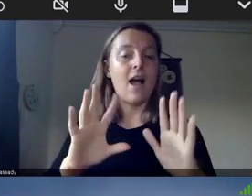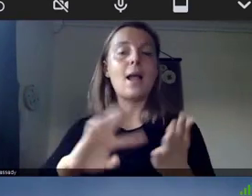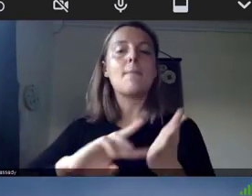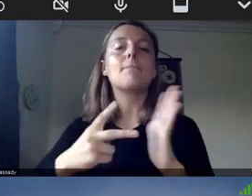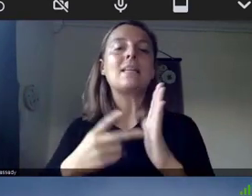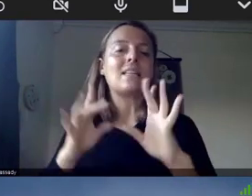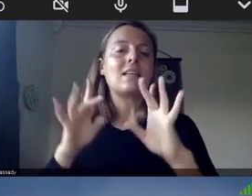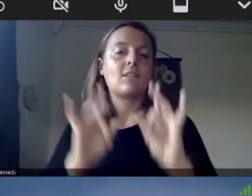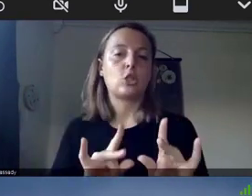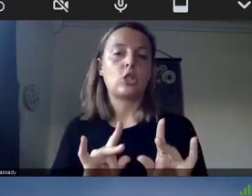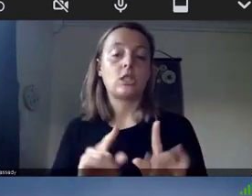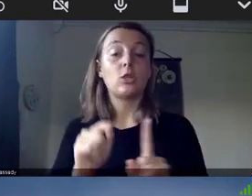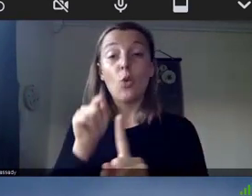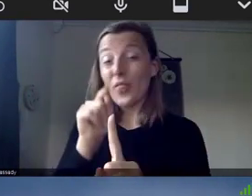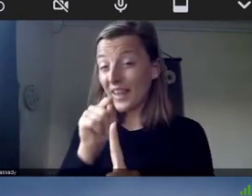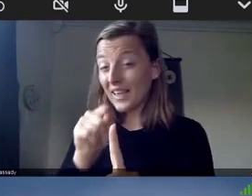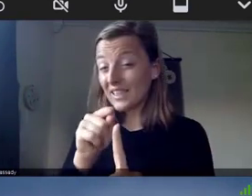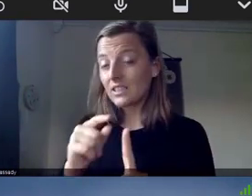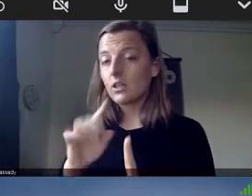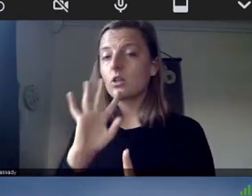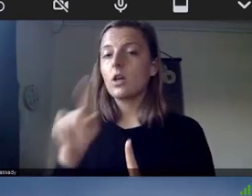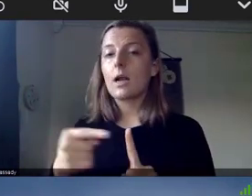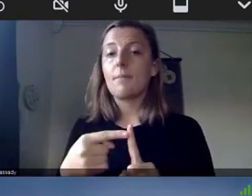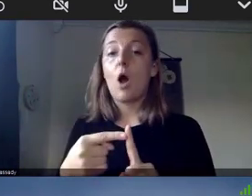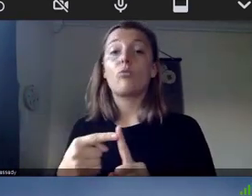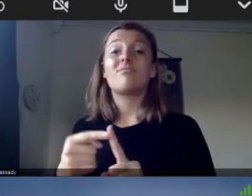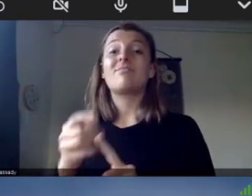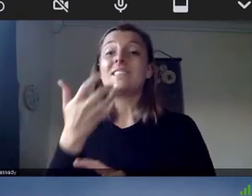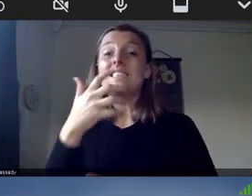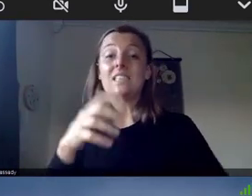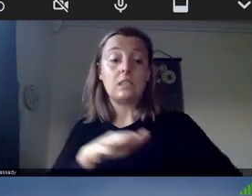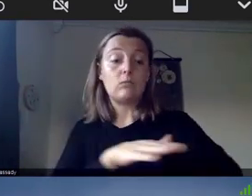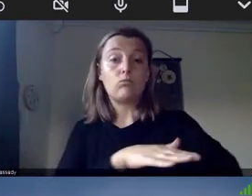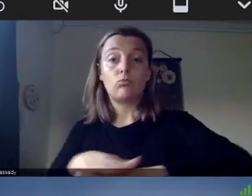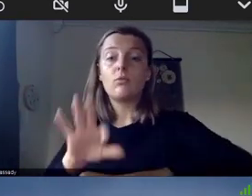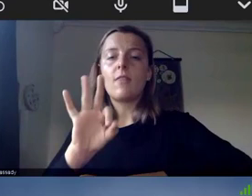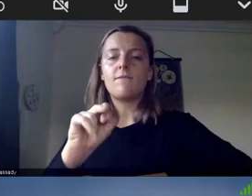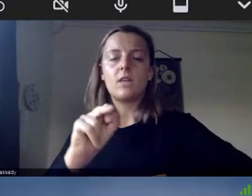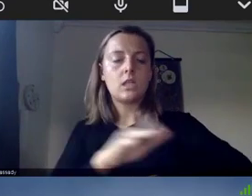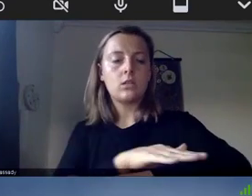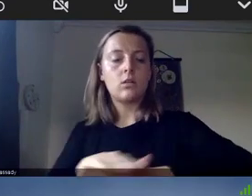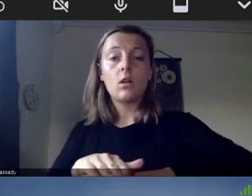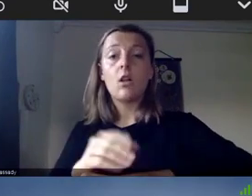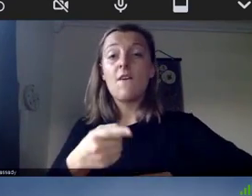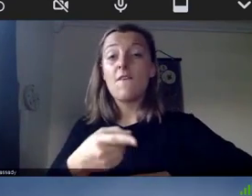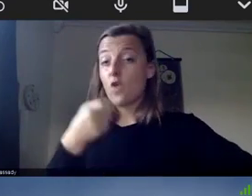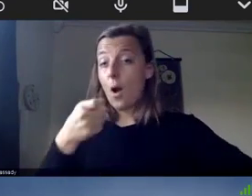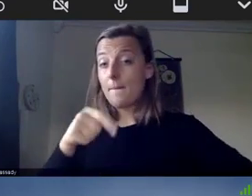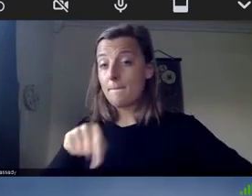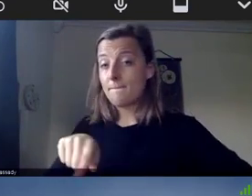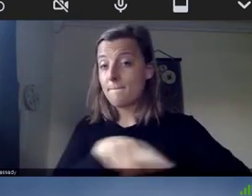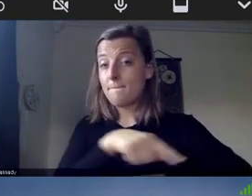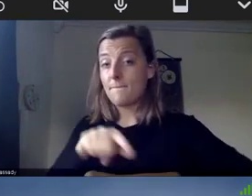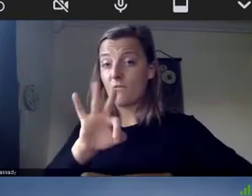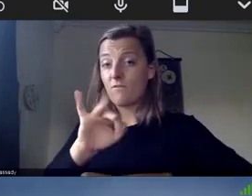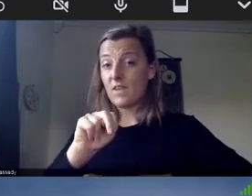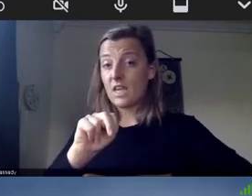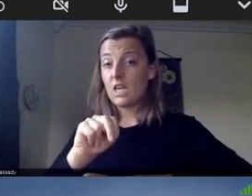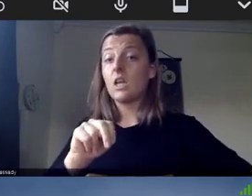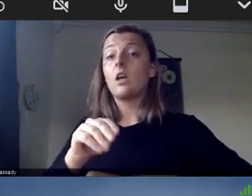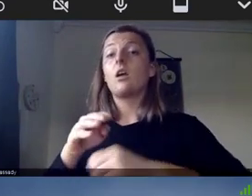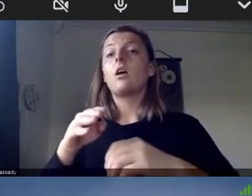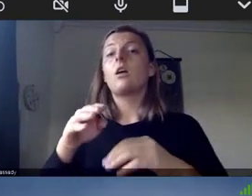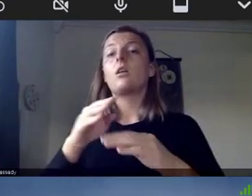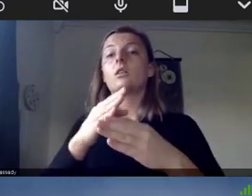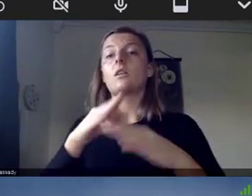from the fin divided by the heat that would come from the fin if all of the fin was at the same temperature as the